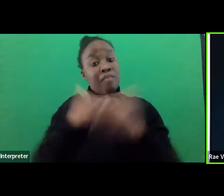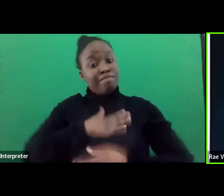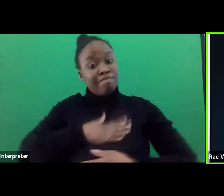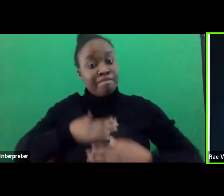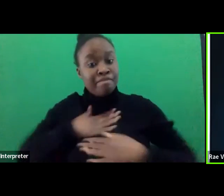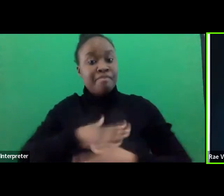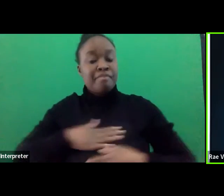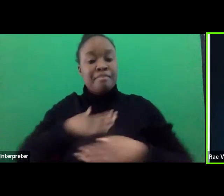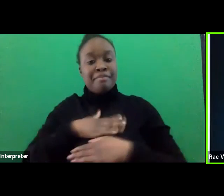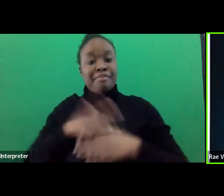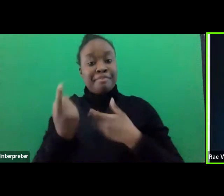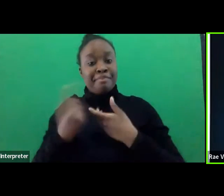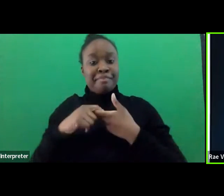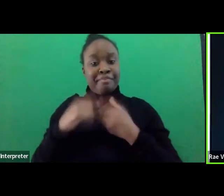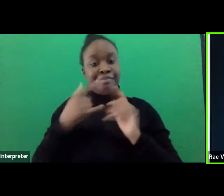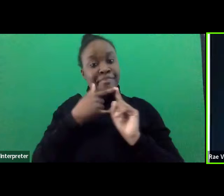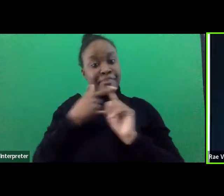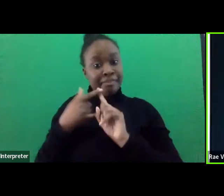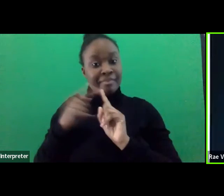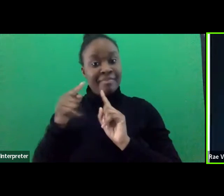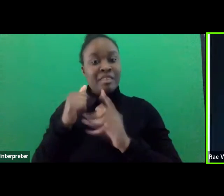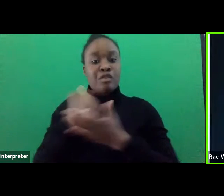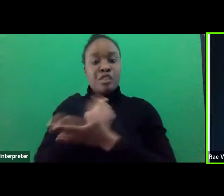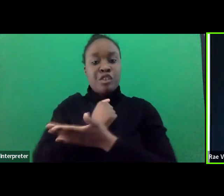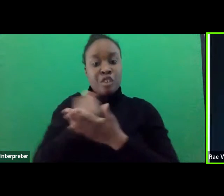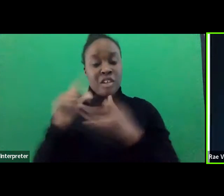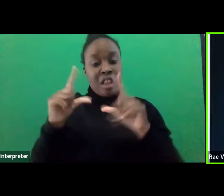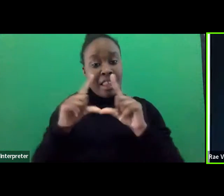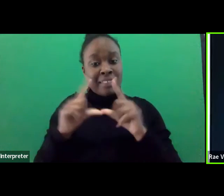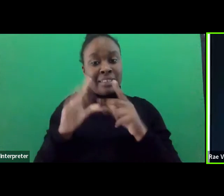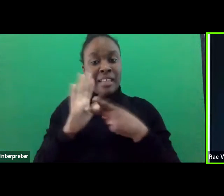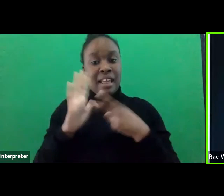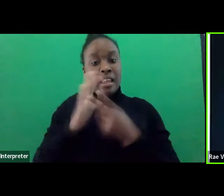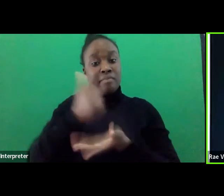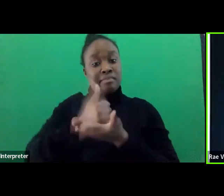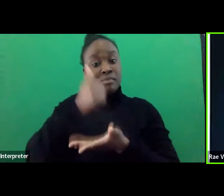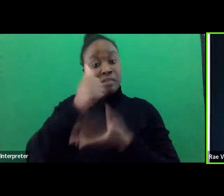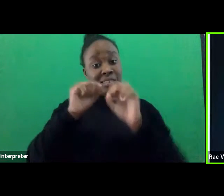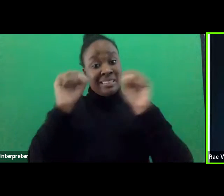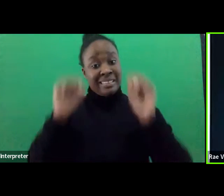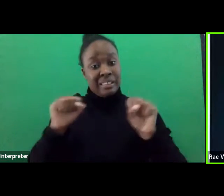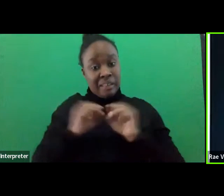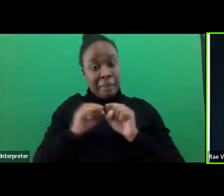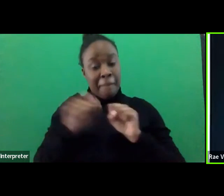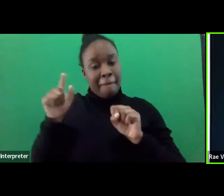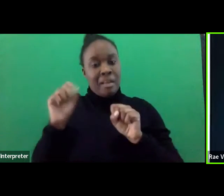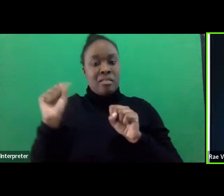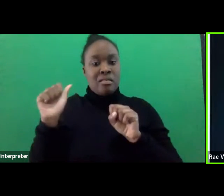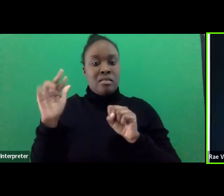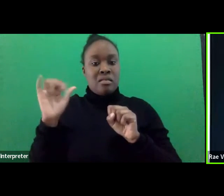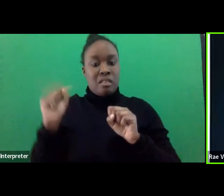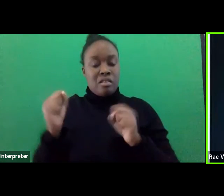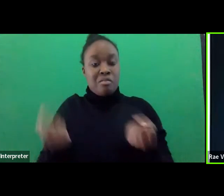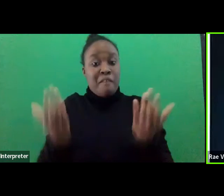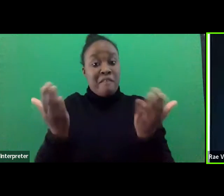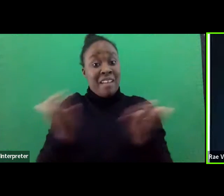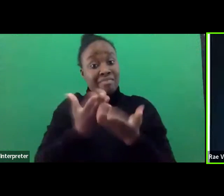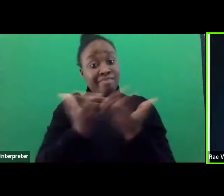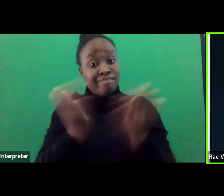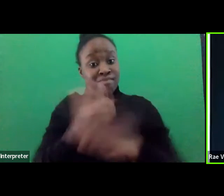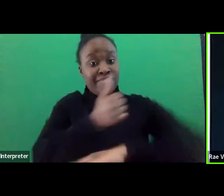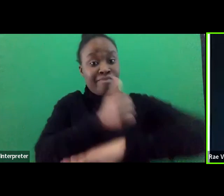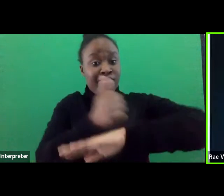this webinar of the registration, licensing and accreditation system that SARS provides to stakeholders to,